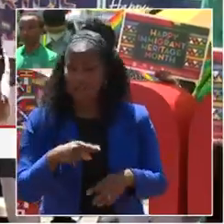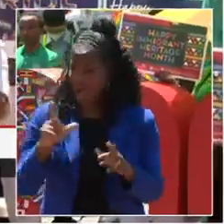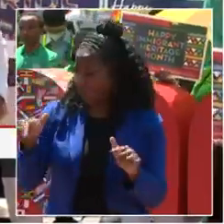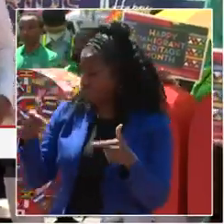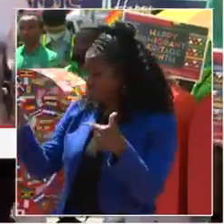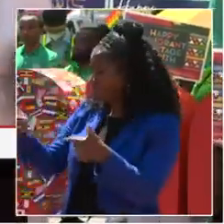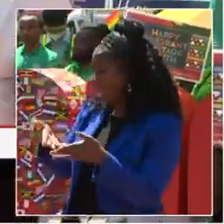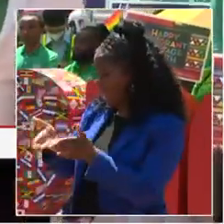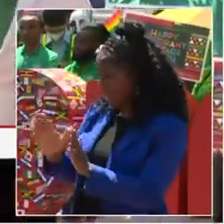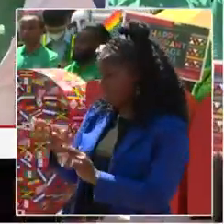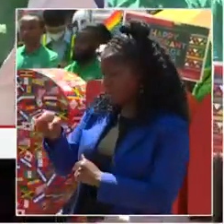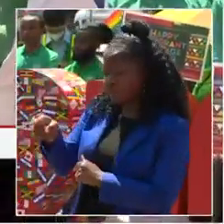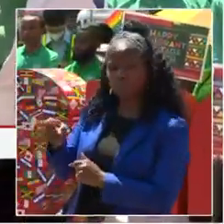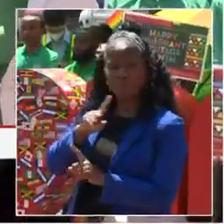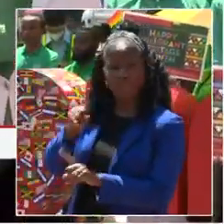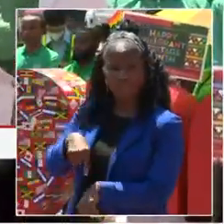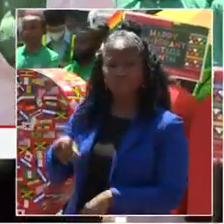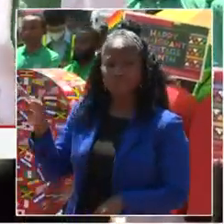chief to answer.